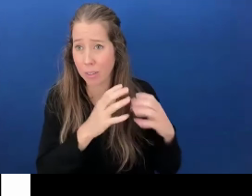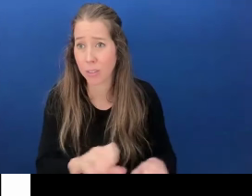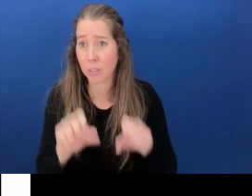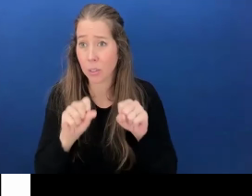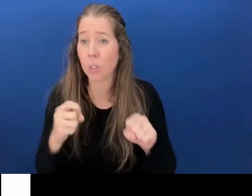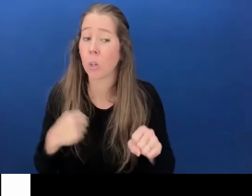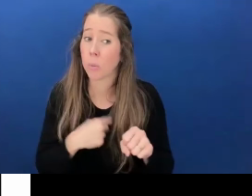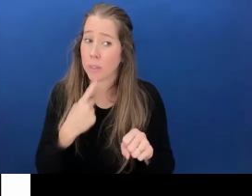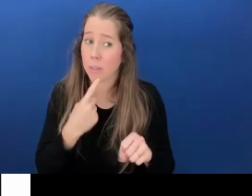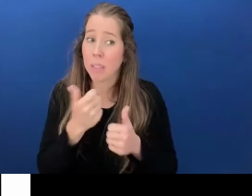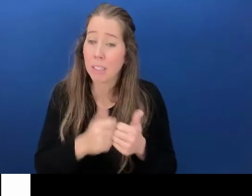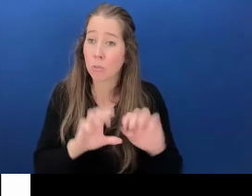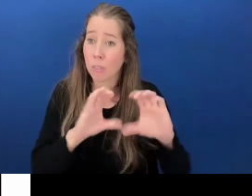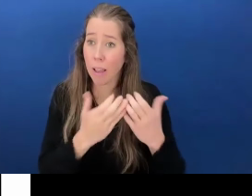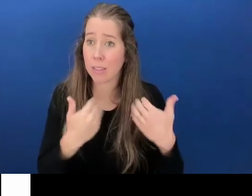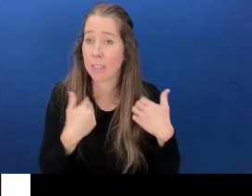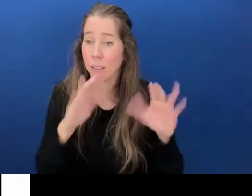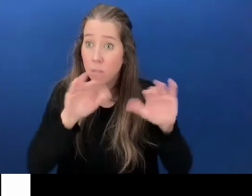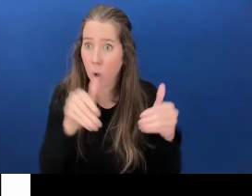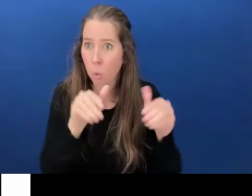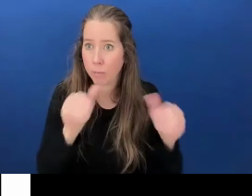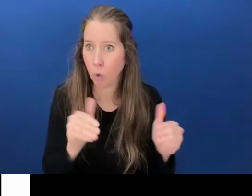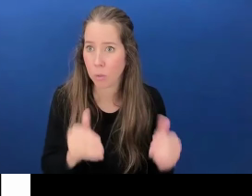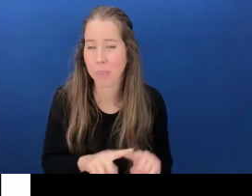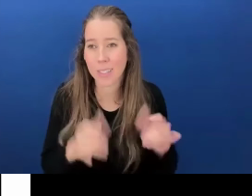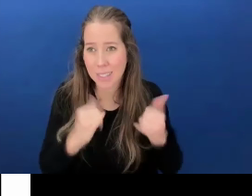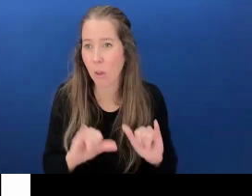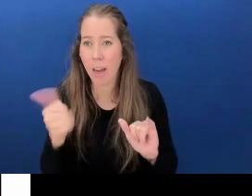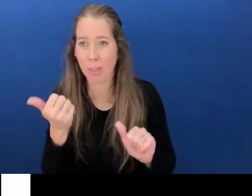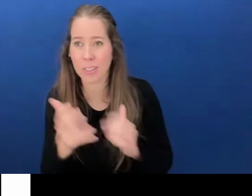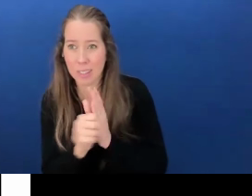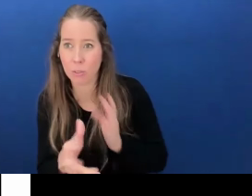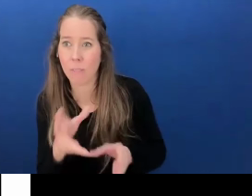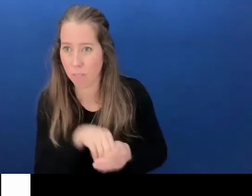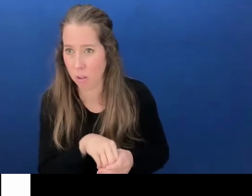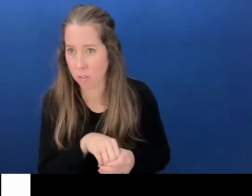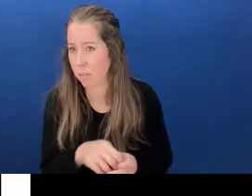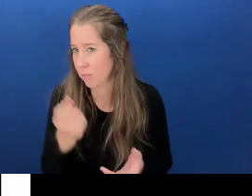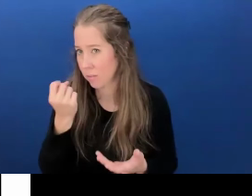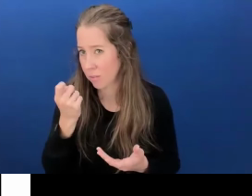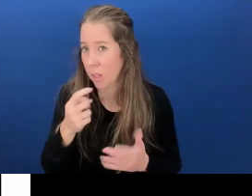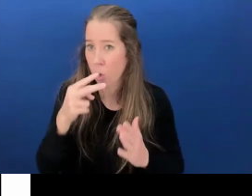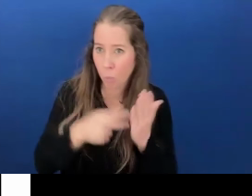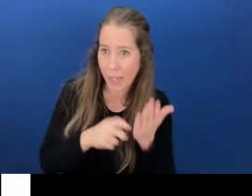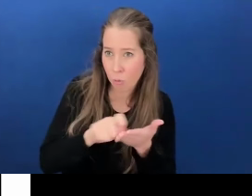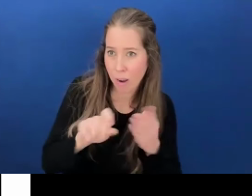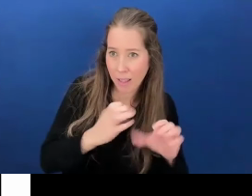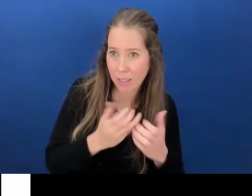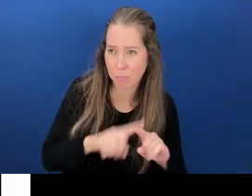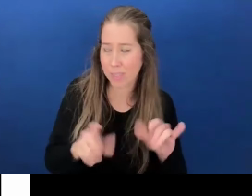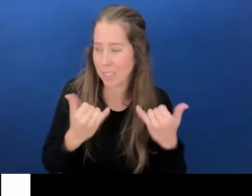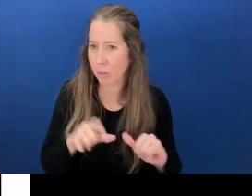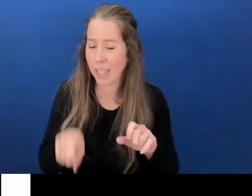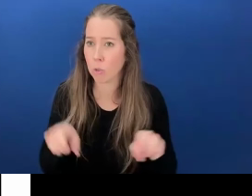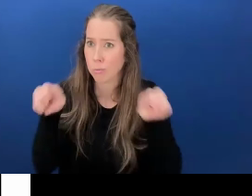its focus area, but you're still working on the other skills. Because if you're in your reading and writing class, you're still working on talking to your classmates. You